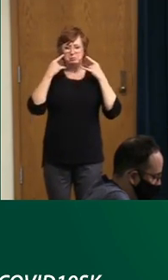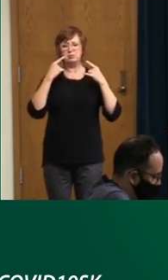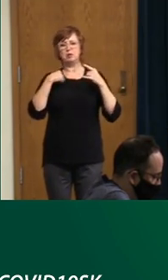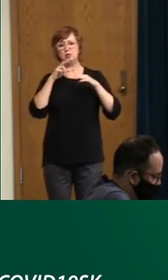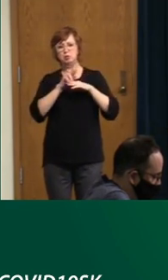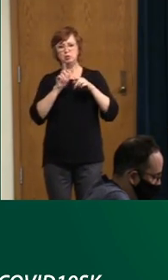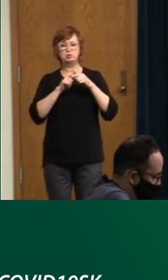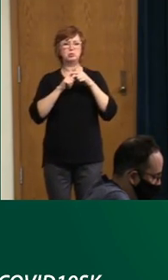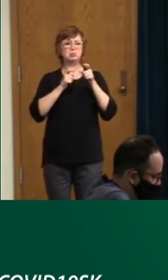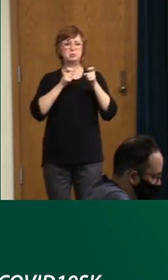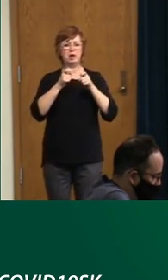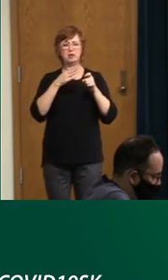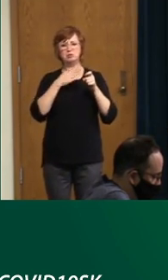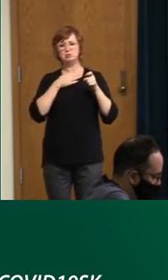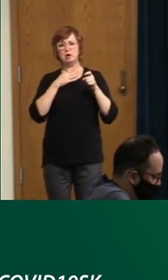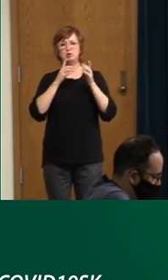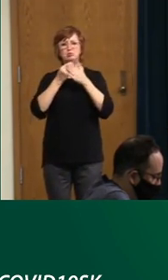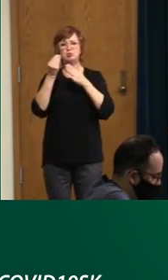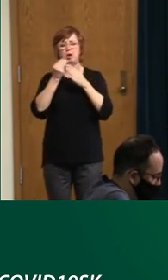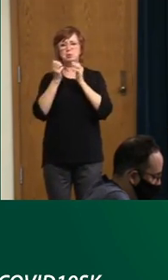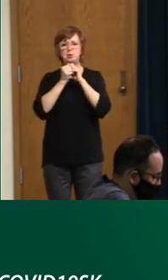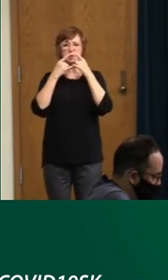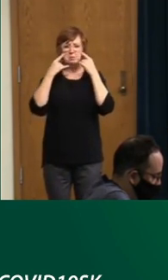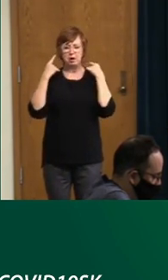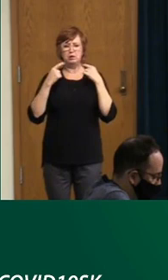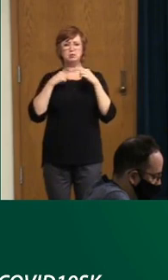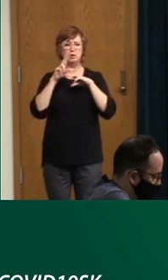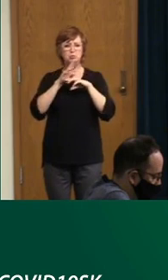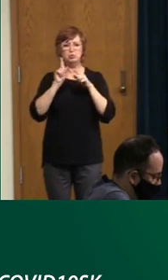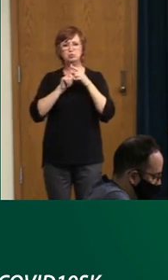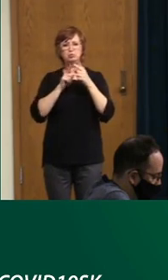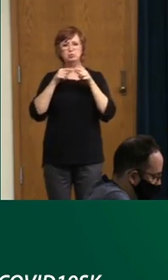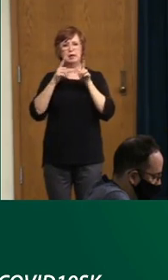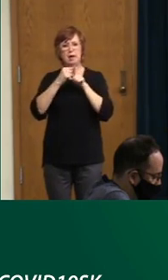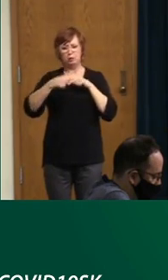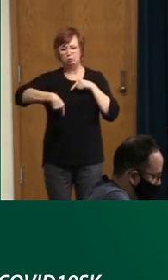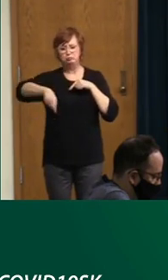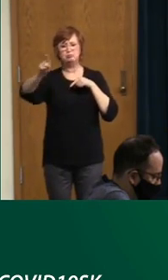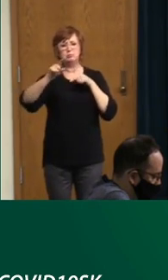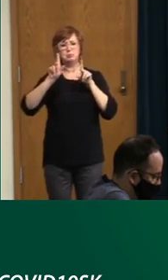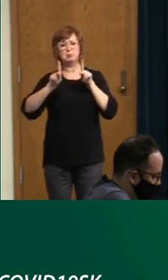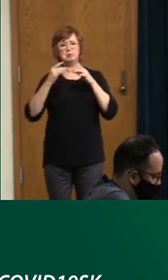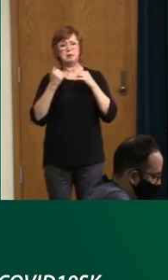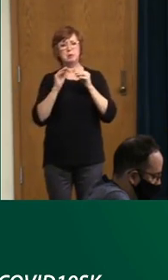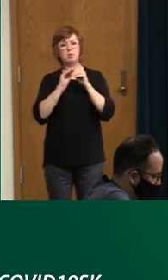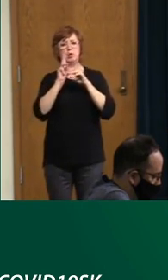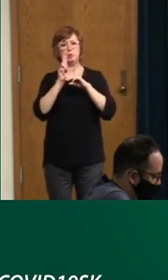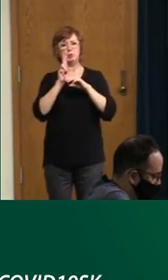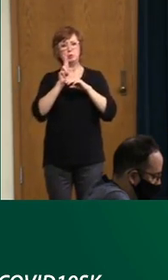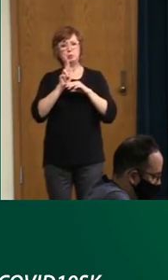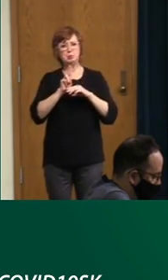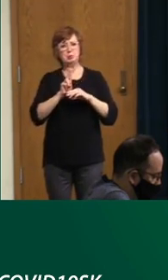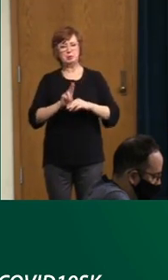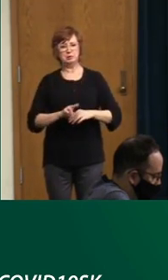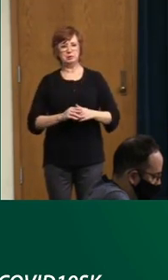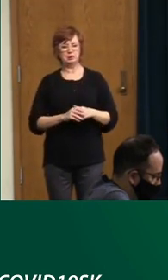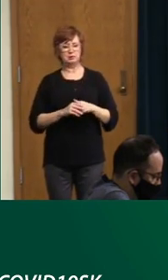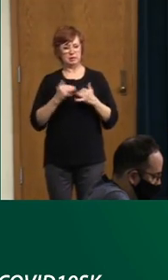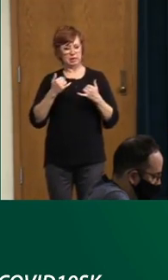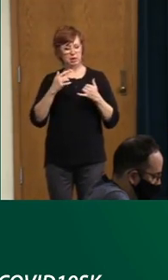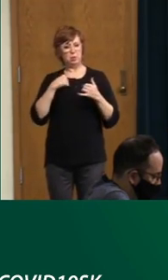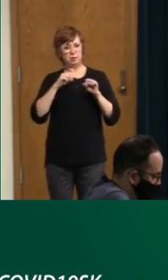system is at a place where it's manageable and we can continue to accept patients and we don't get overwhelmed.